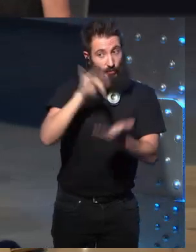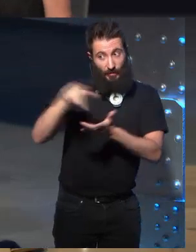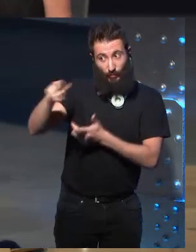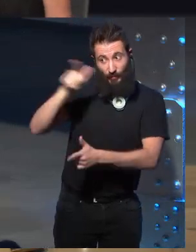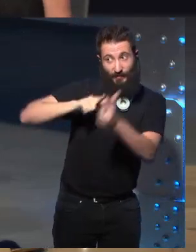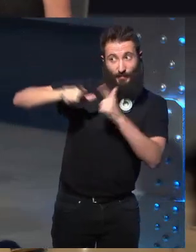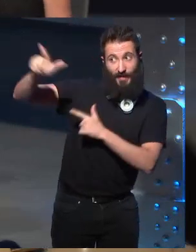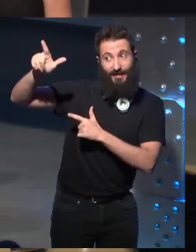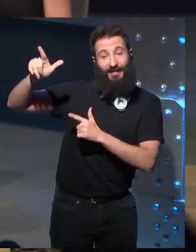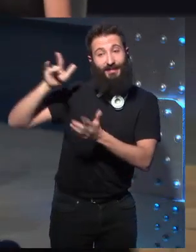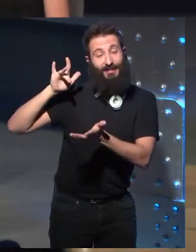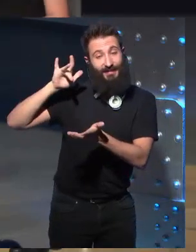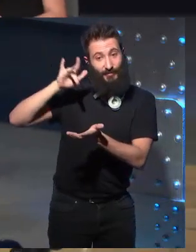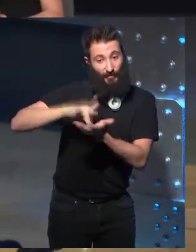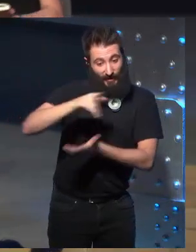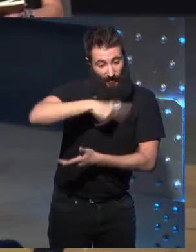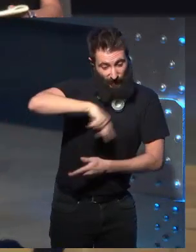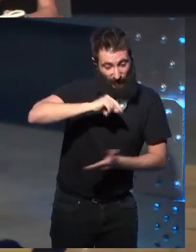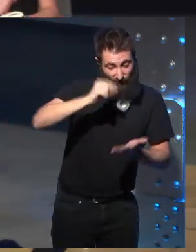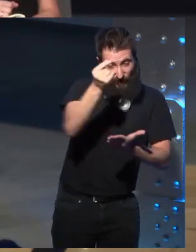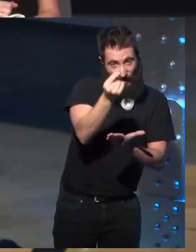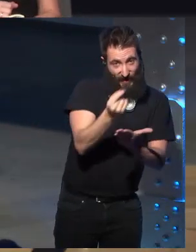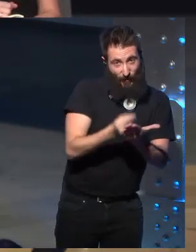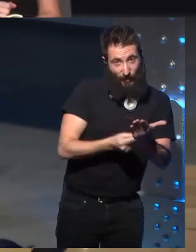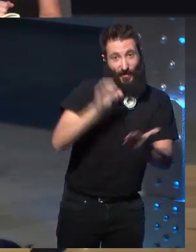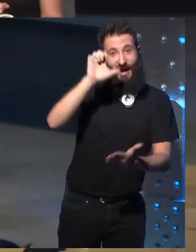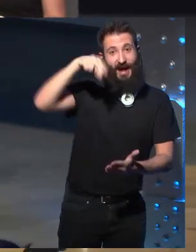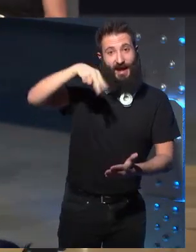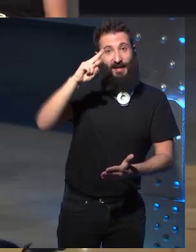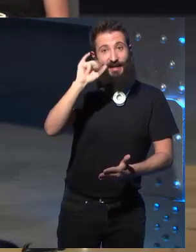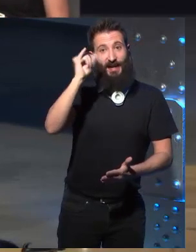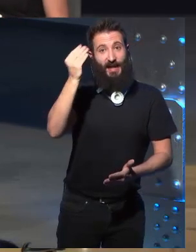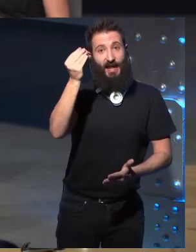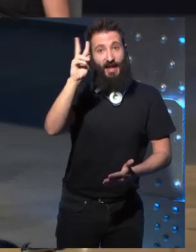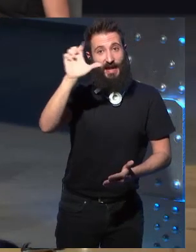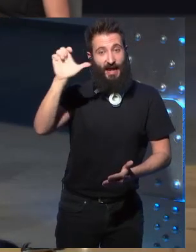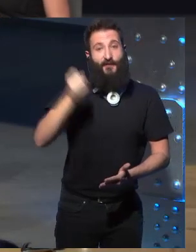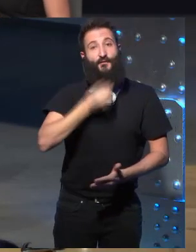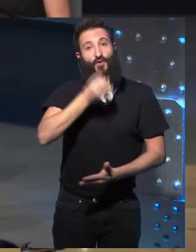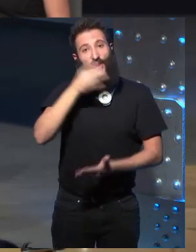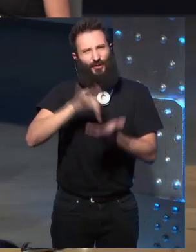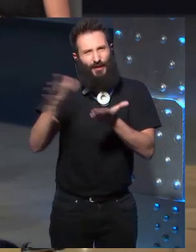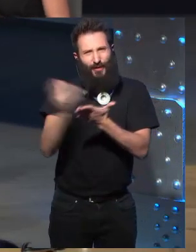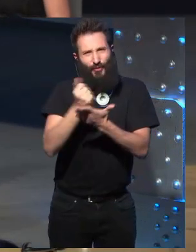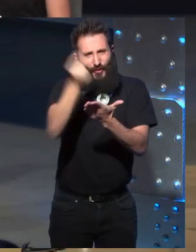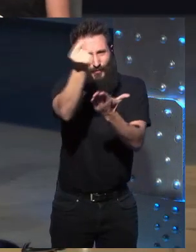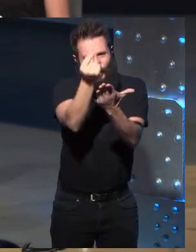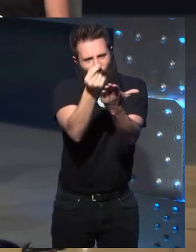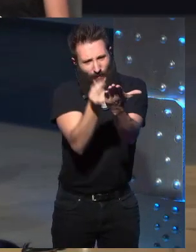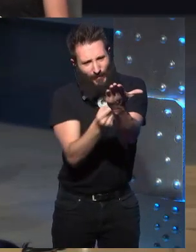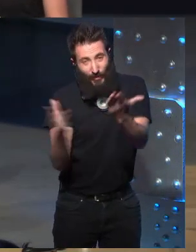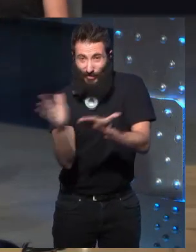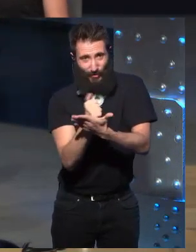So while you were traveling to the university, you offered us this travel. Our illustrator Enrique Flores was listening